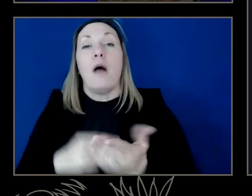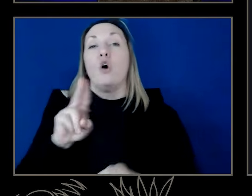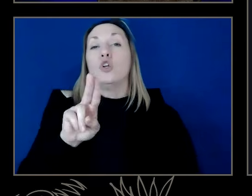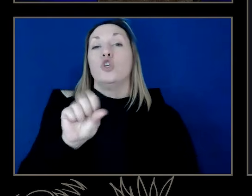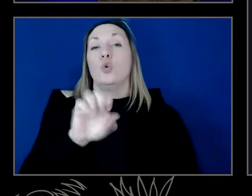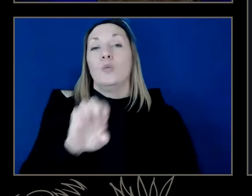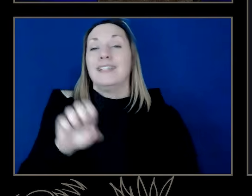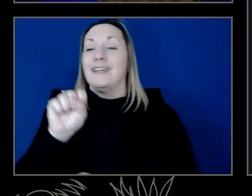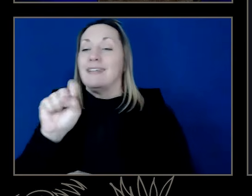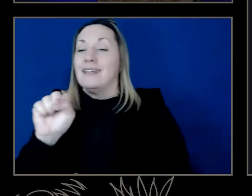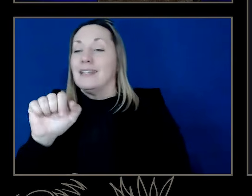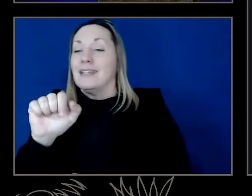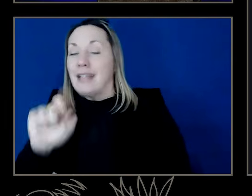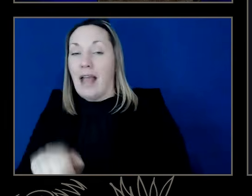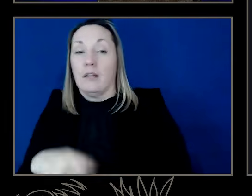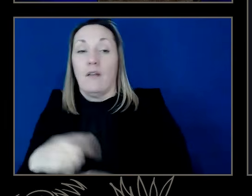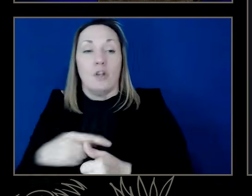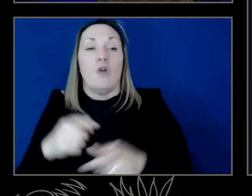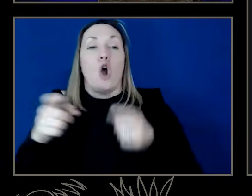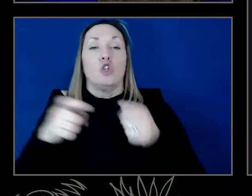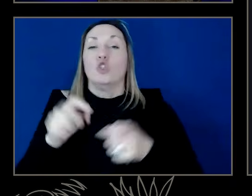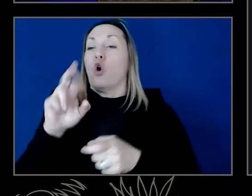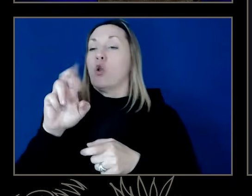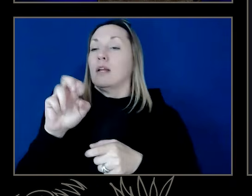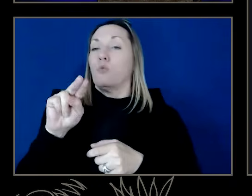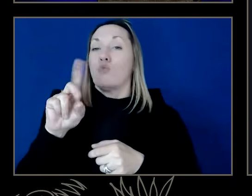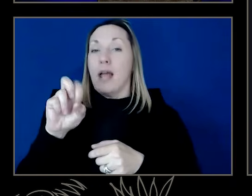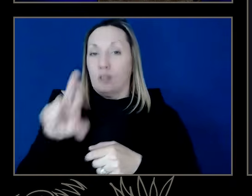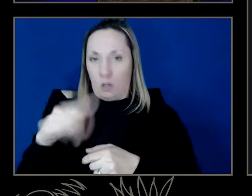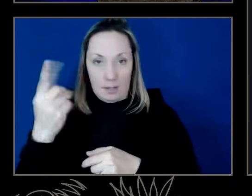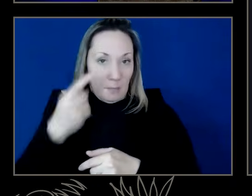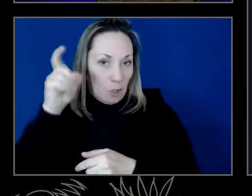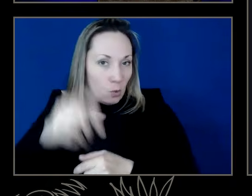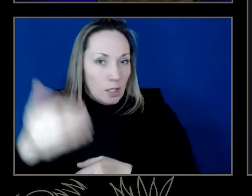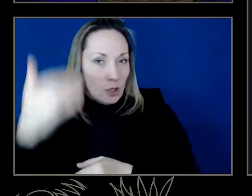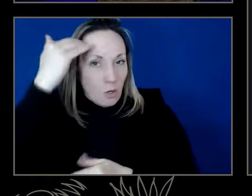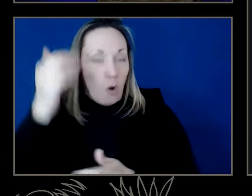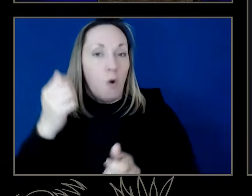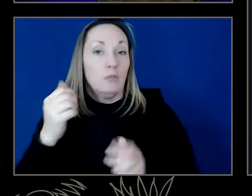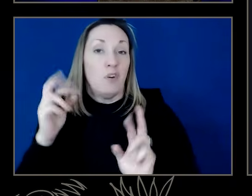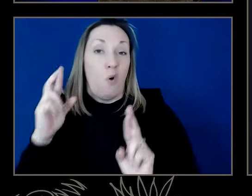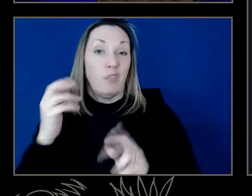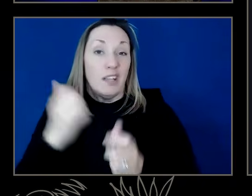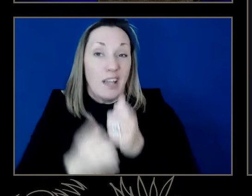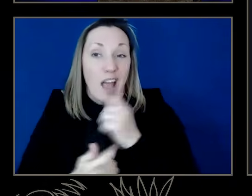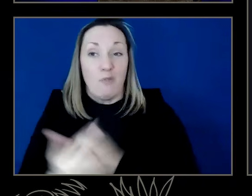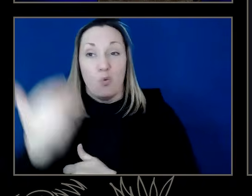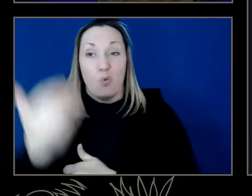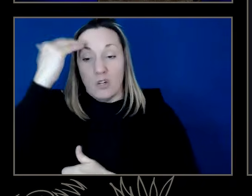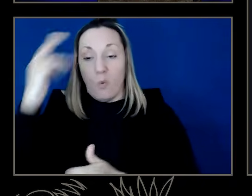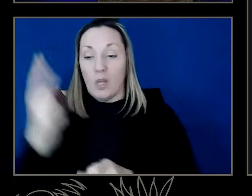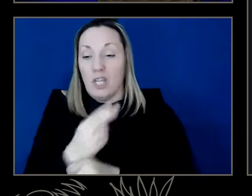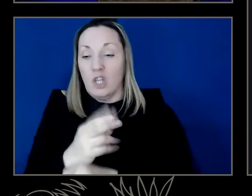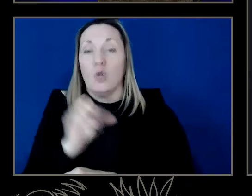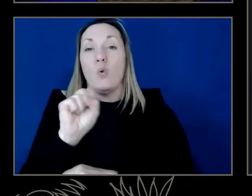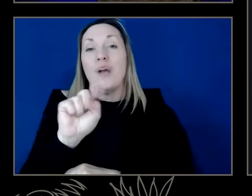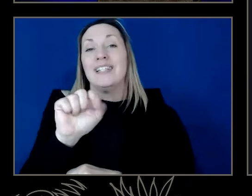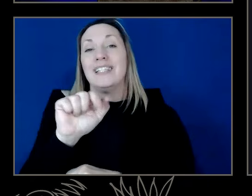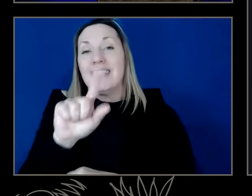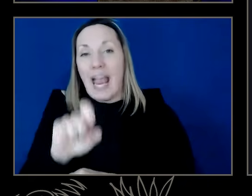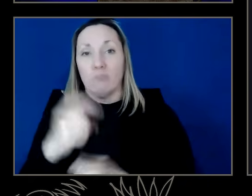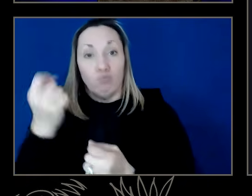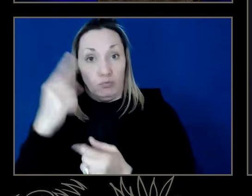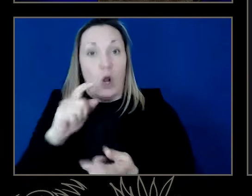all, controlling renders. Something you need to know, and something hopefully everyone knows, is that with useState, when you